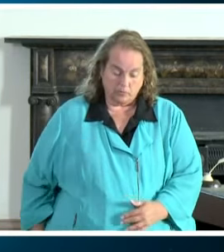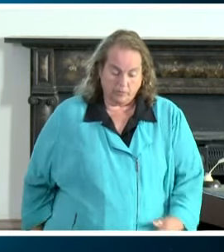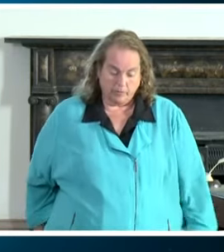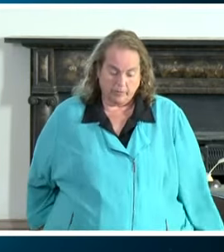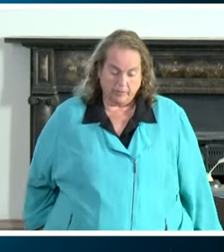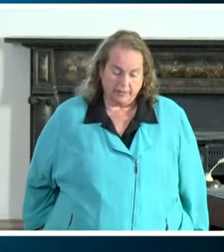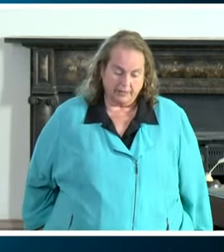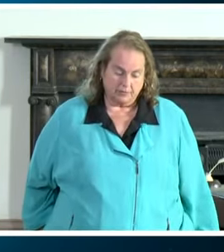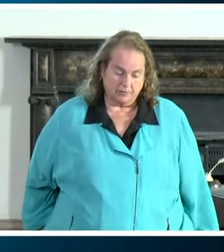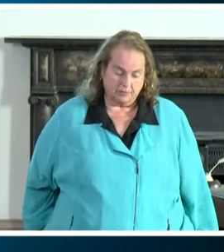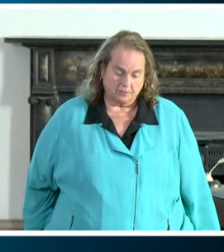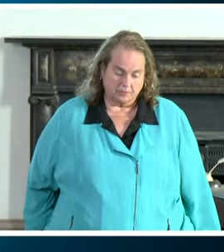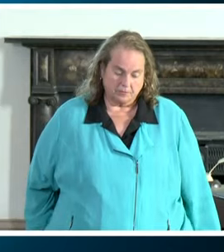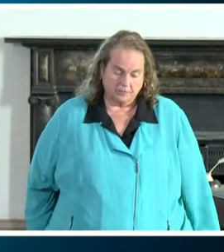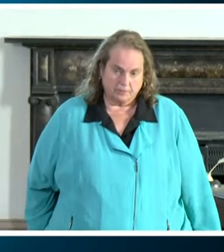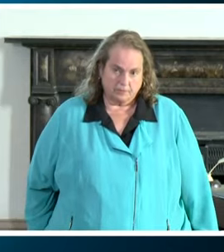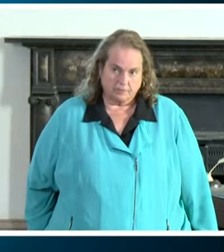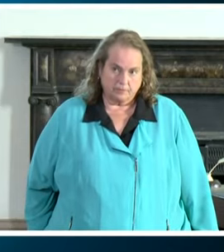so